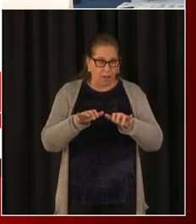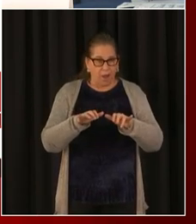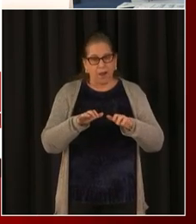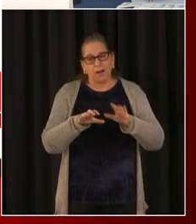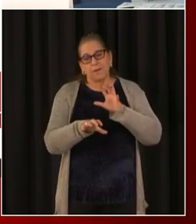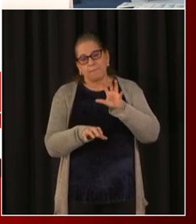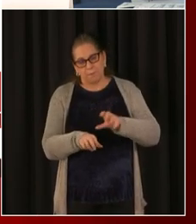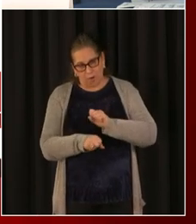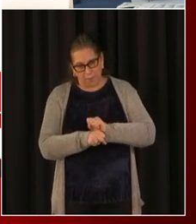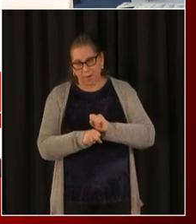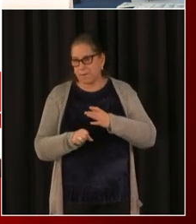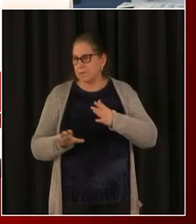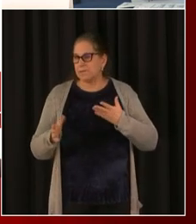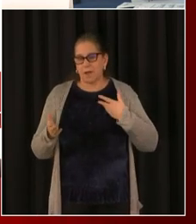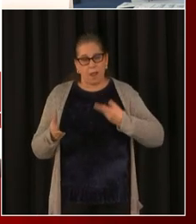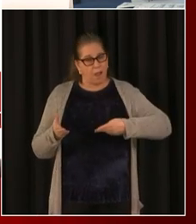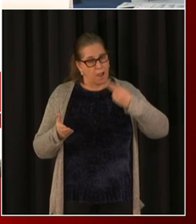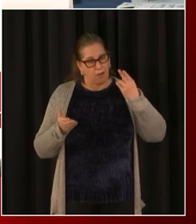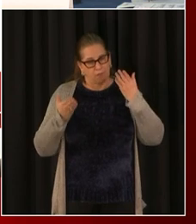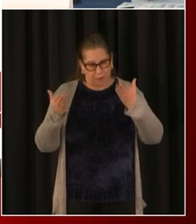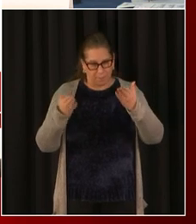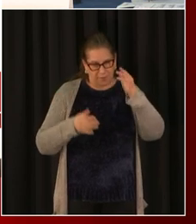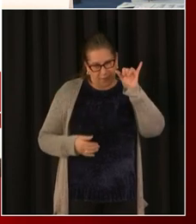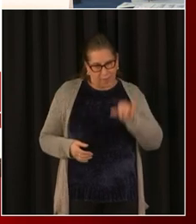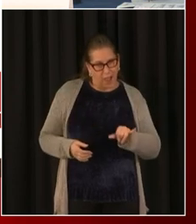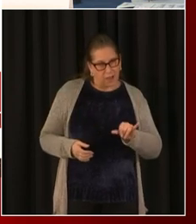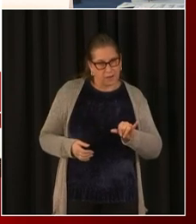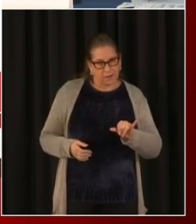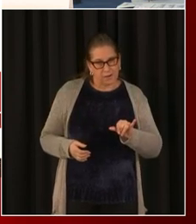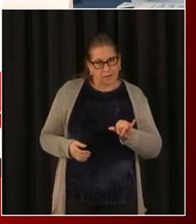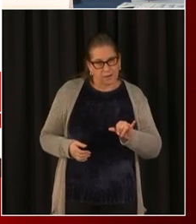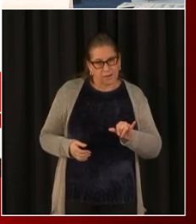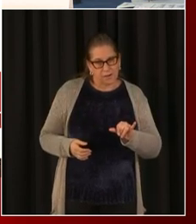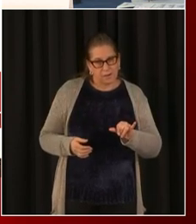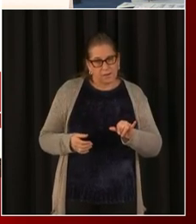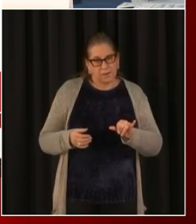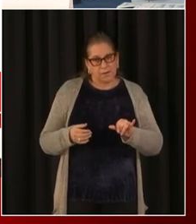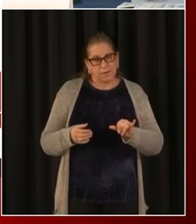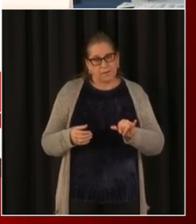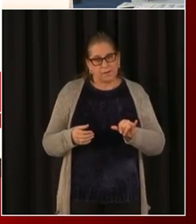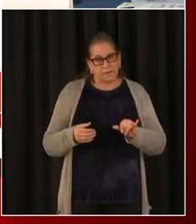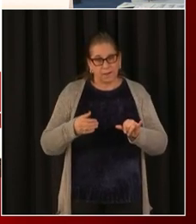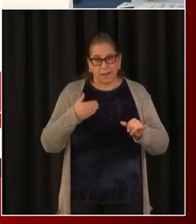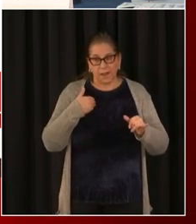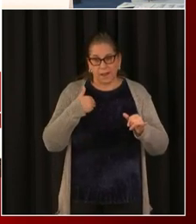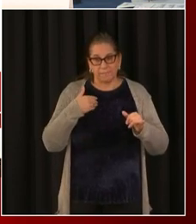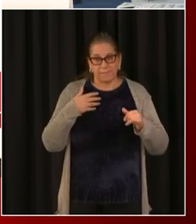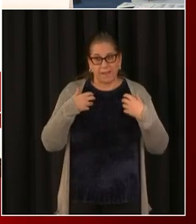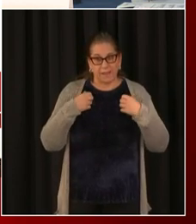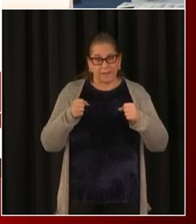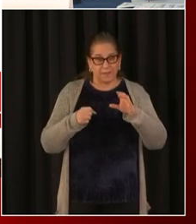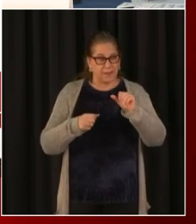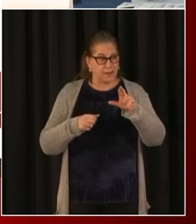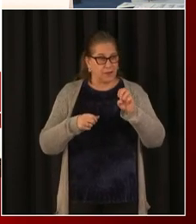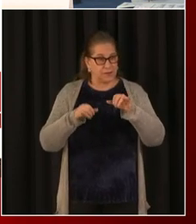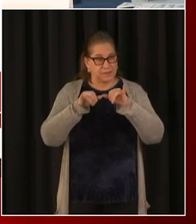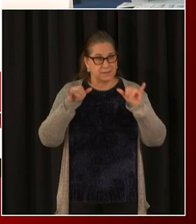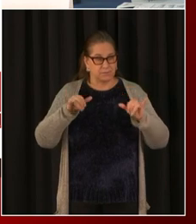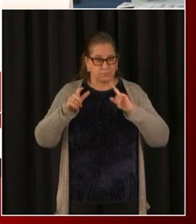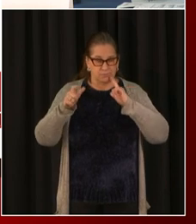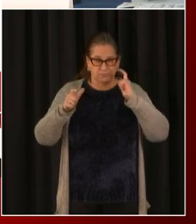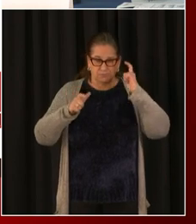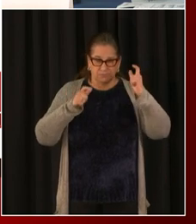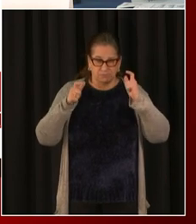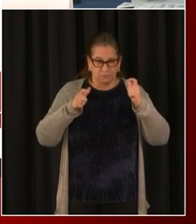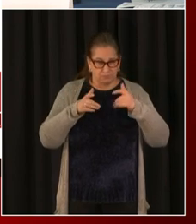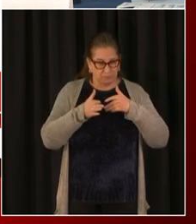scheduling. We also have some of our large healthcare systems are already beginning to bring, because they can